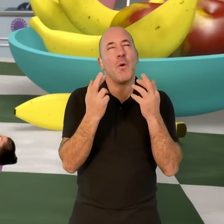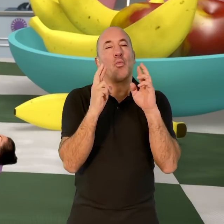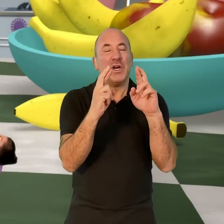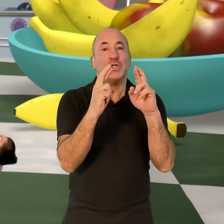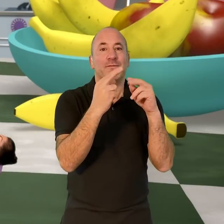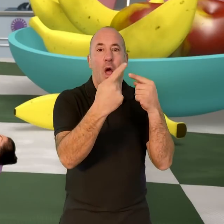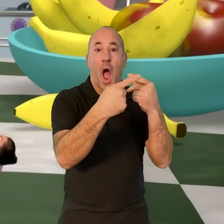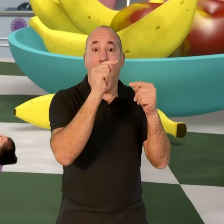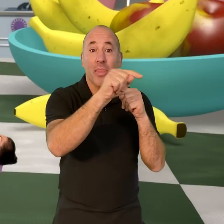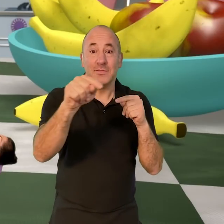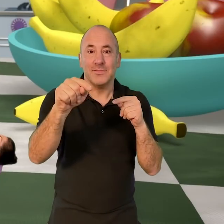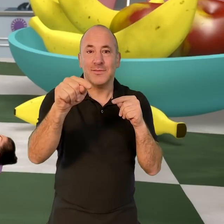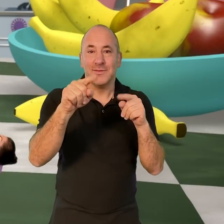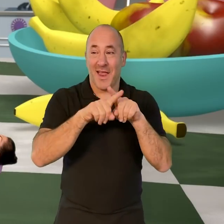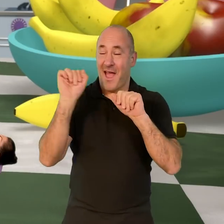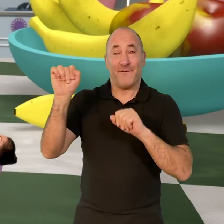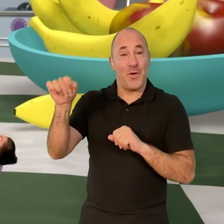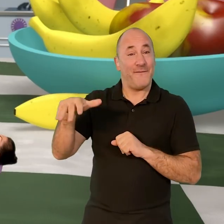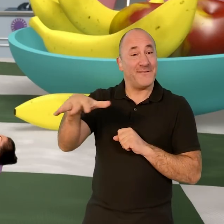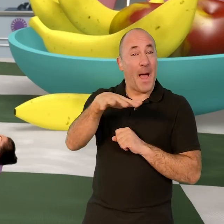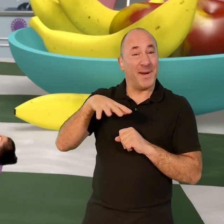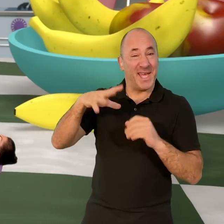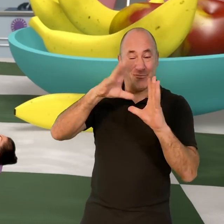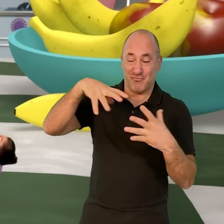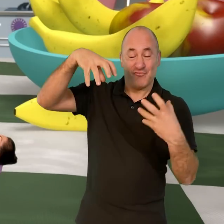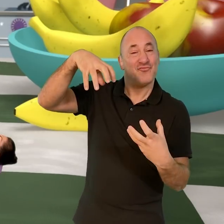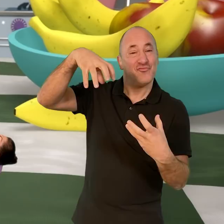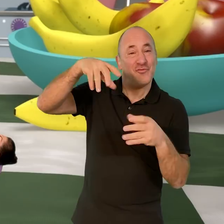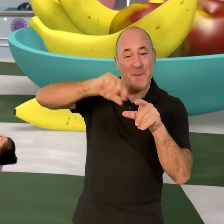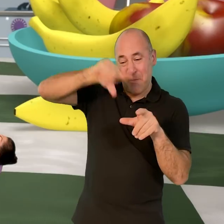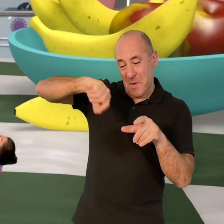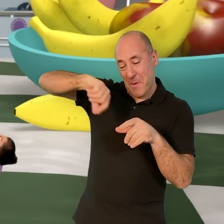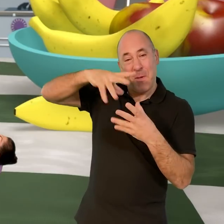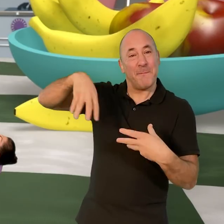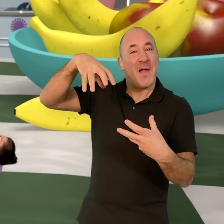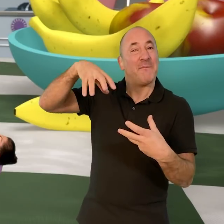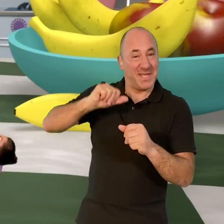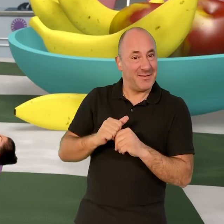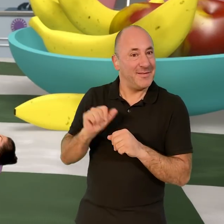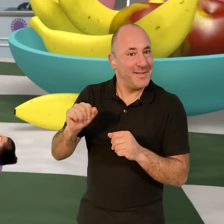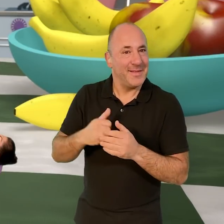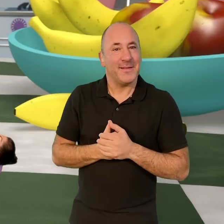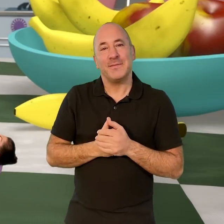a wish for others too, as Betsy did for her family, her bunch.